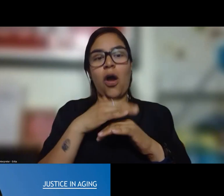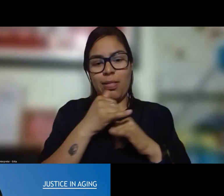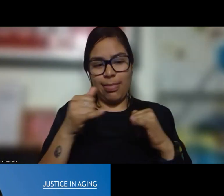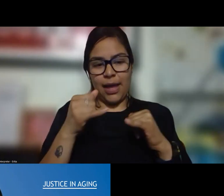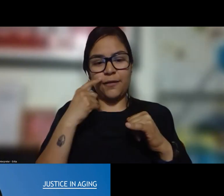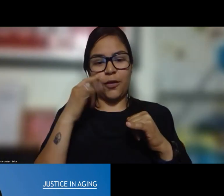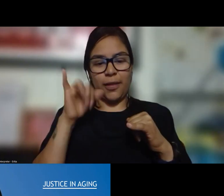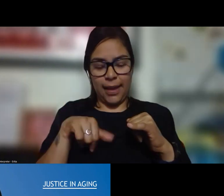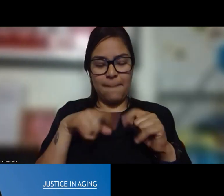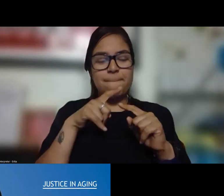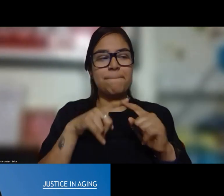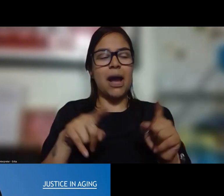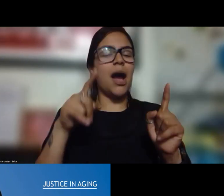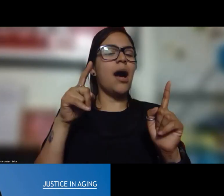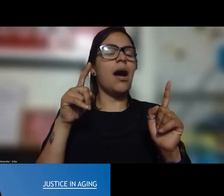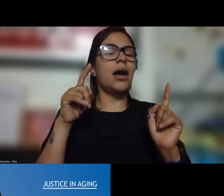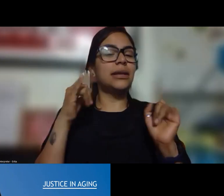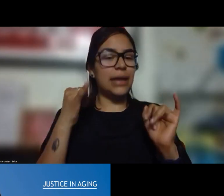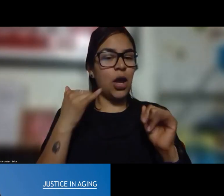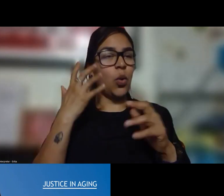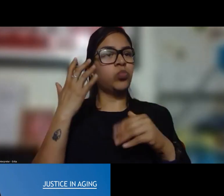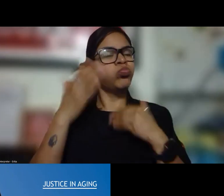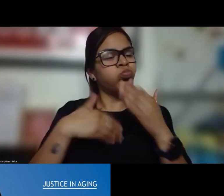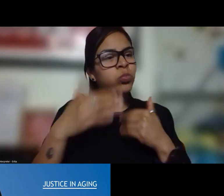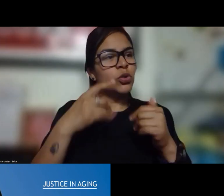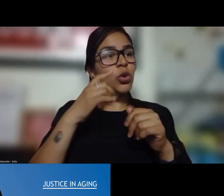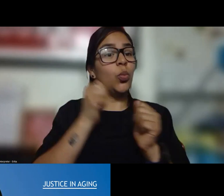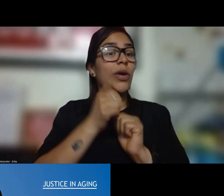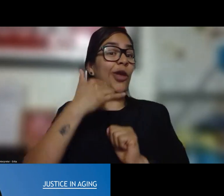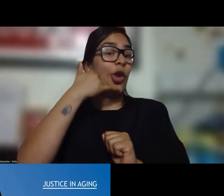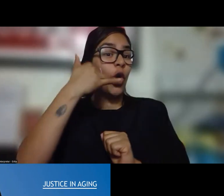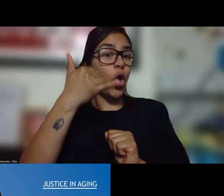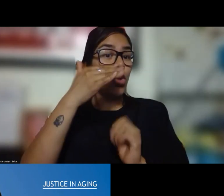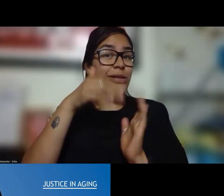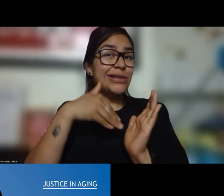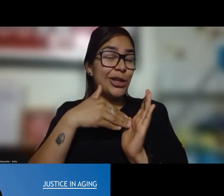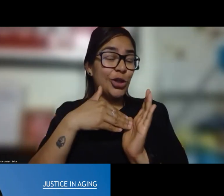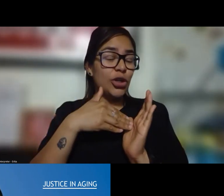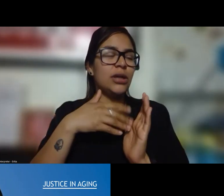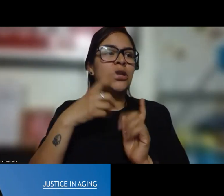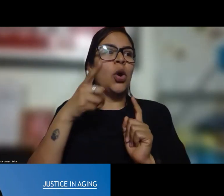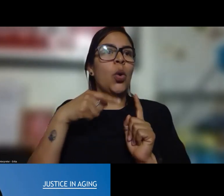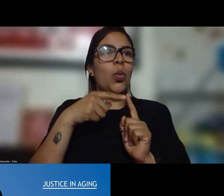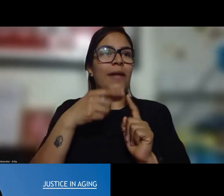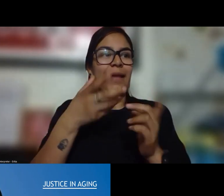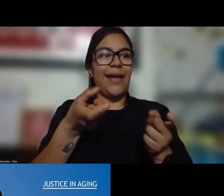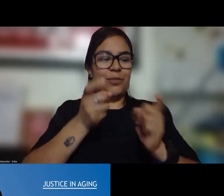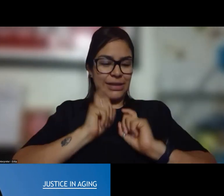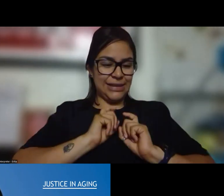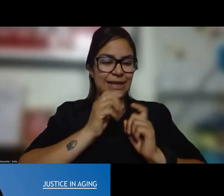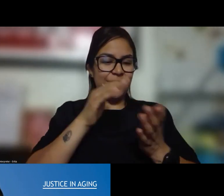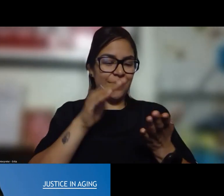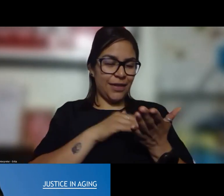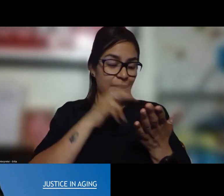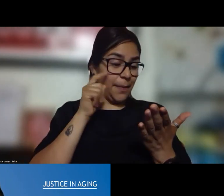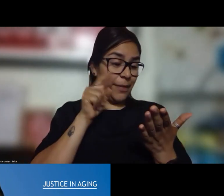platform. Now we are in the process of engaging with a call center that would be able to, once people do receive the survey, to be